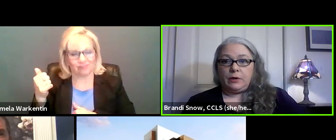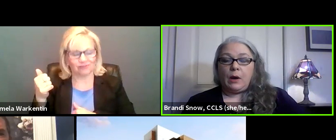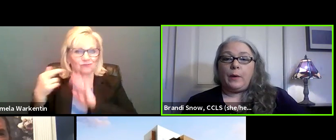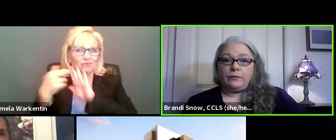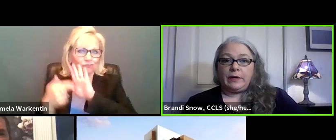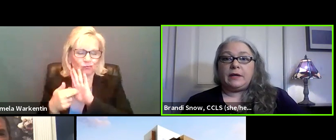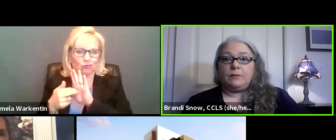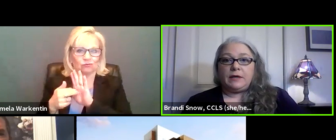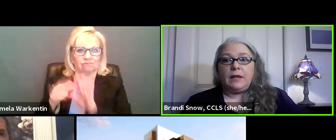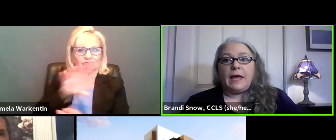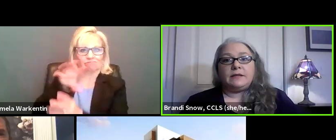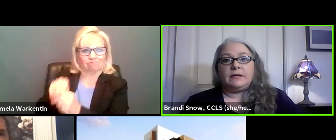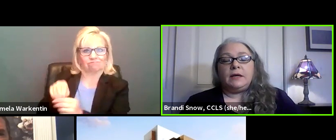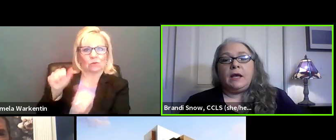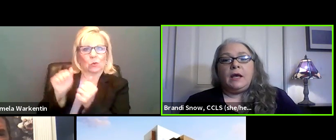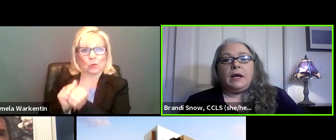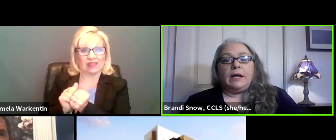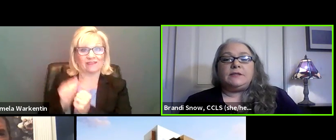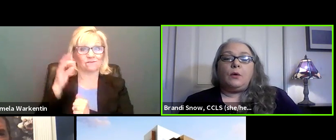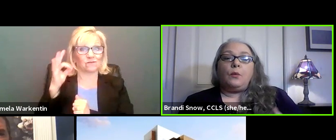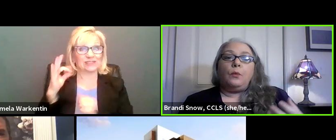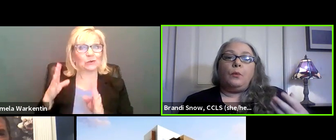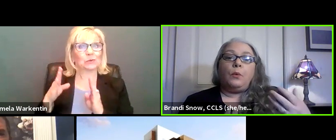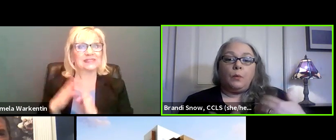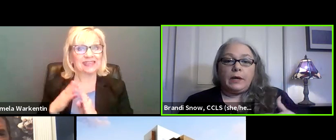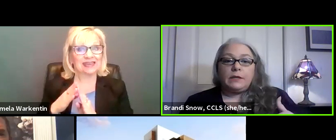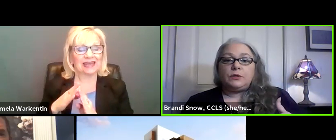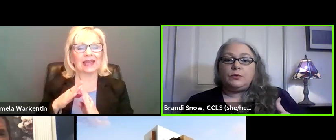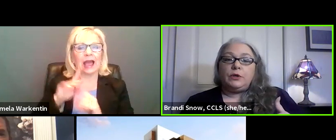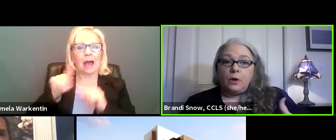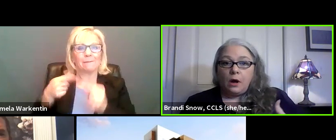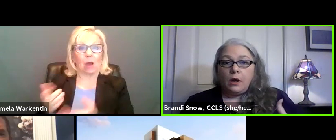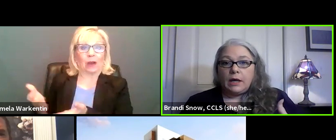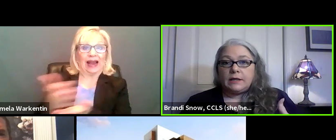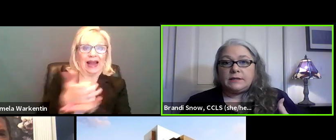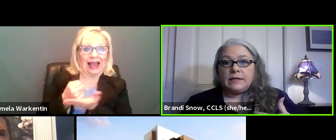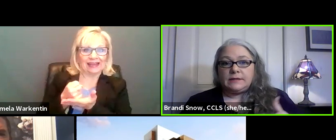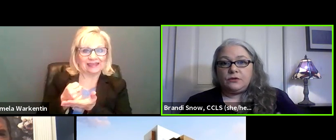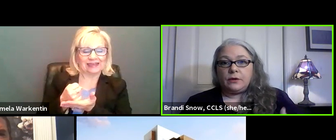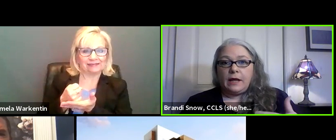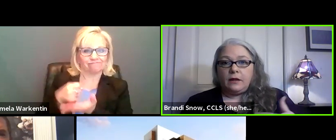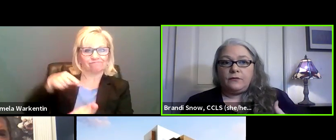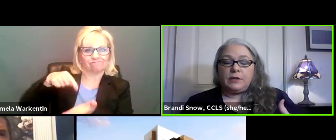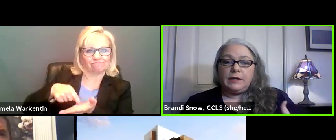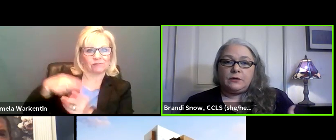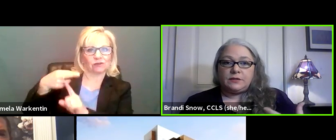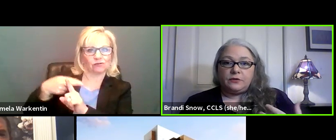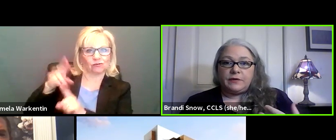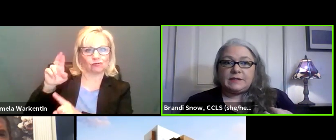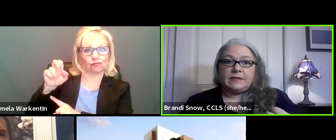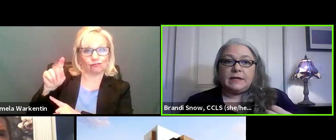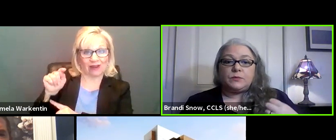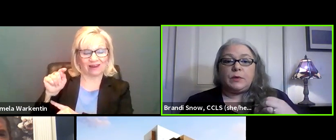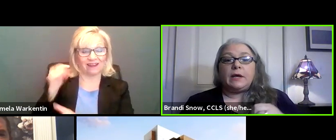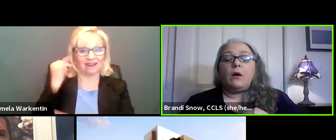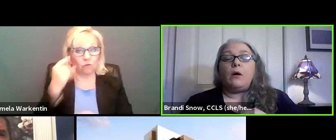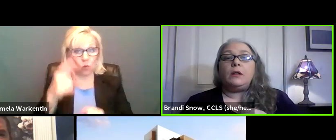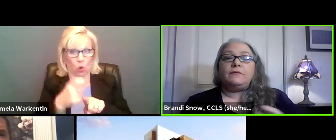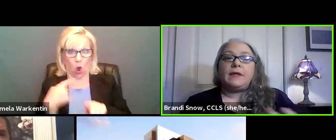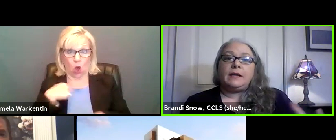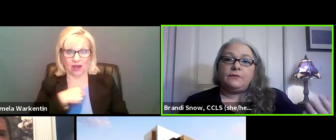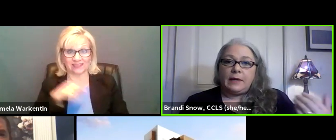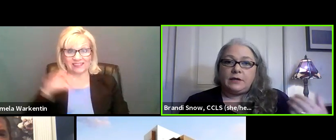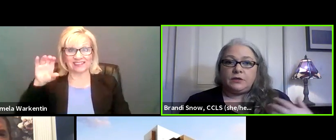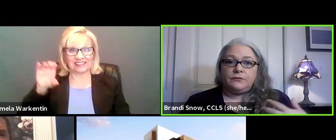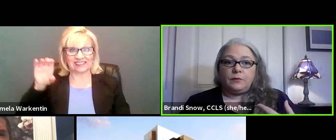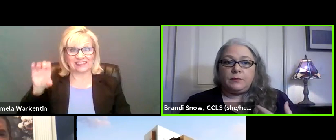to you about when rent can be collected. And so what we do when you call us at Central California Legal Services is we get all